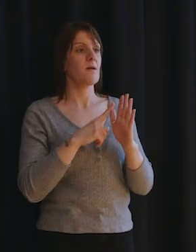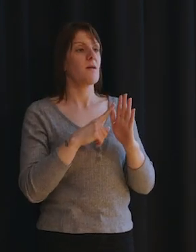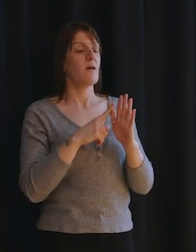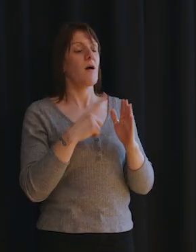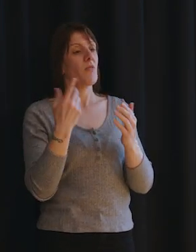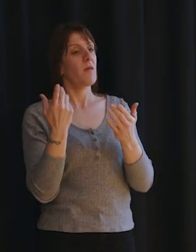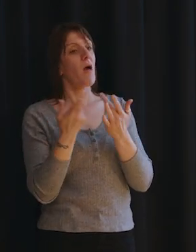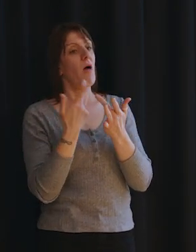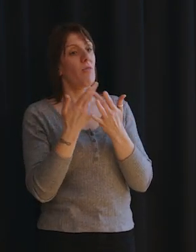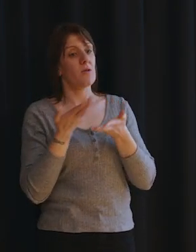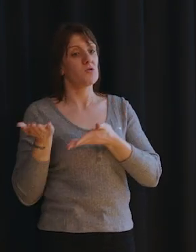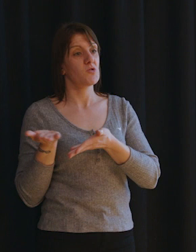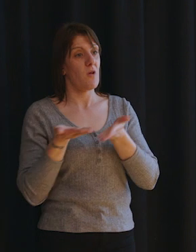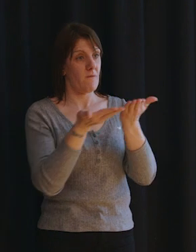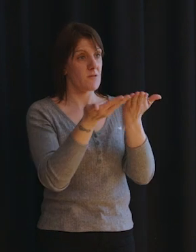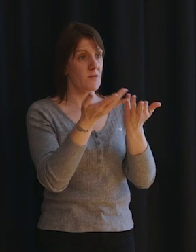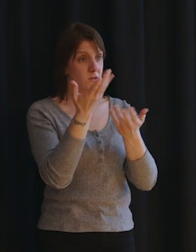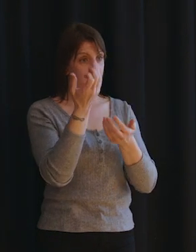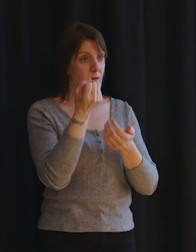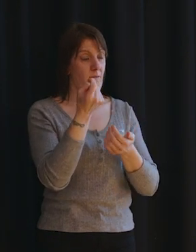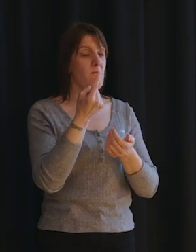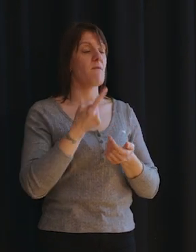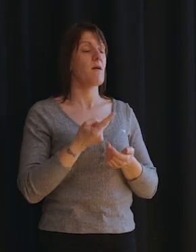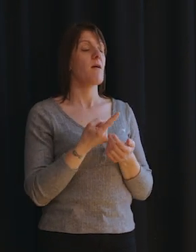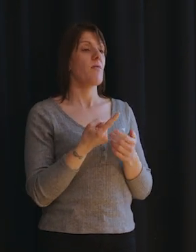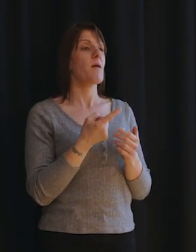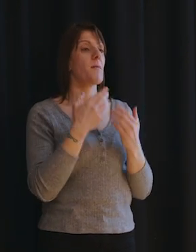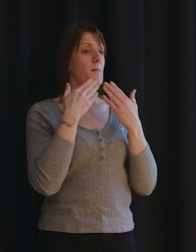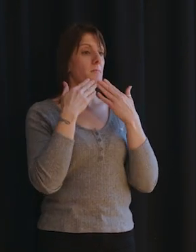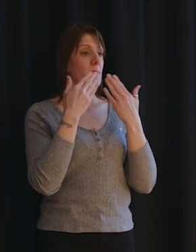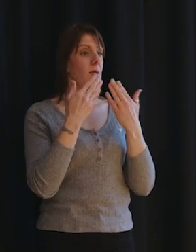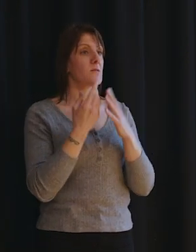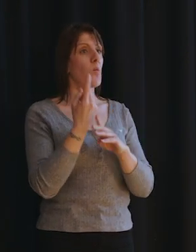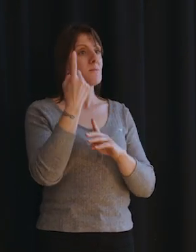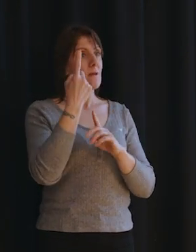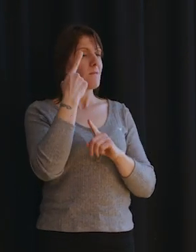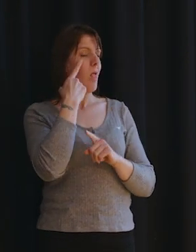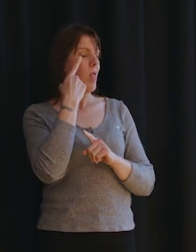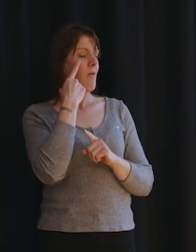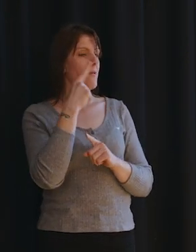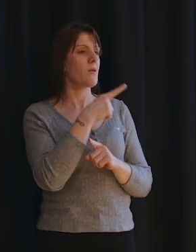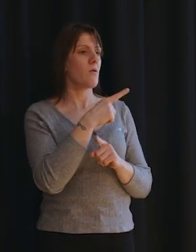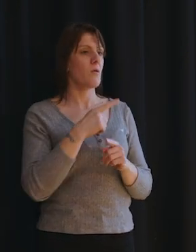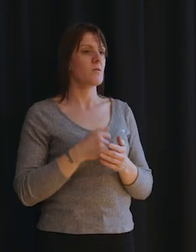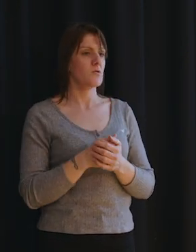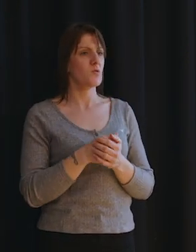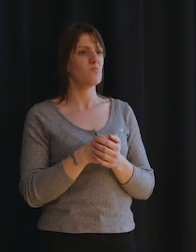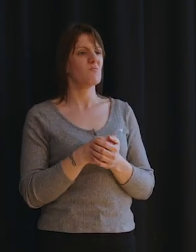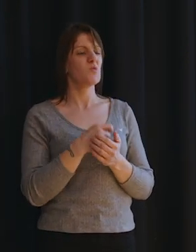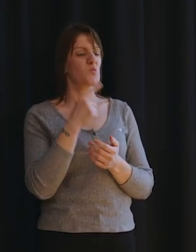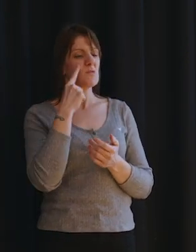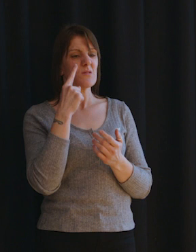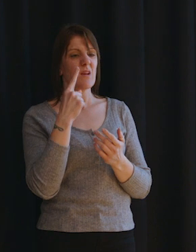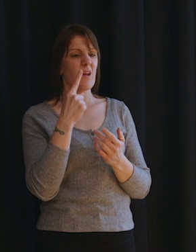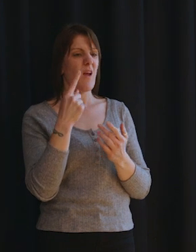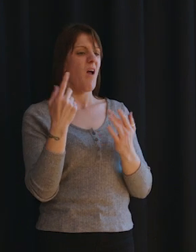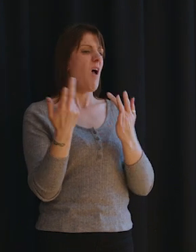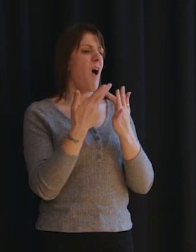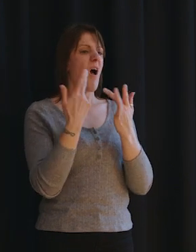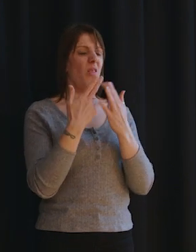the other services the Matthew Project provides. So you can see sort of some of the things that we do, sort of other